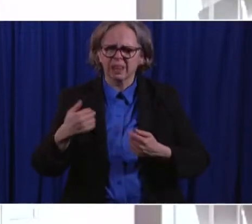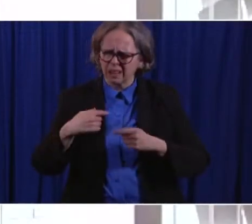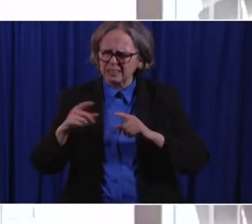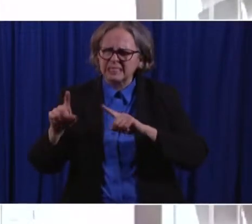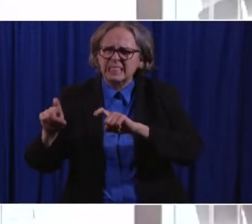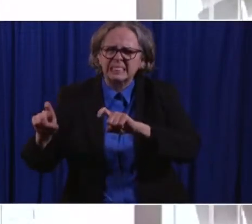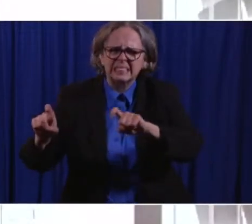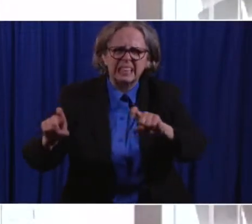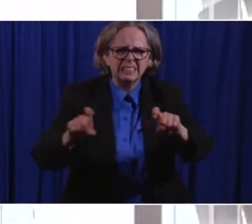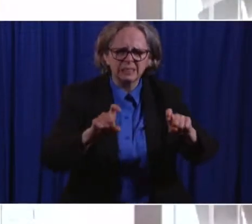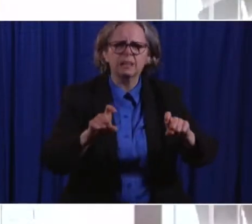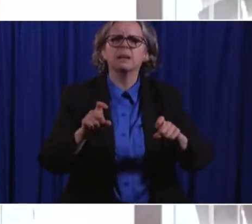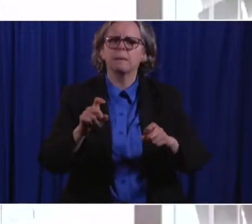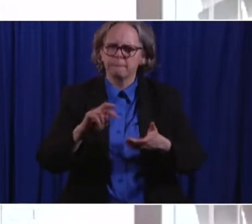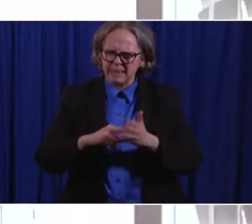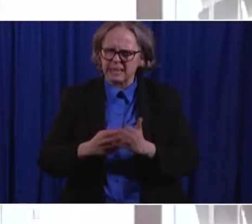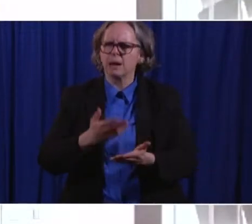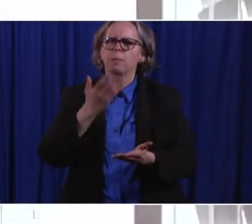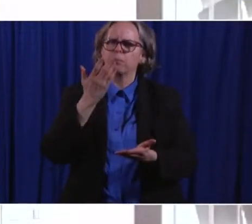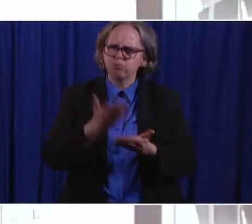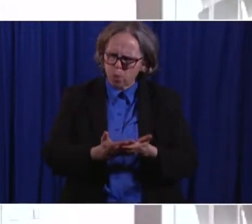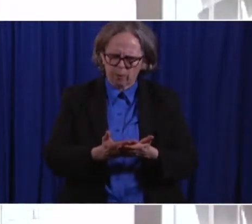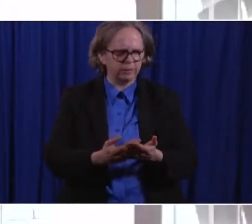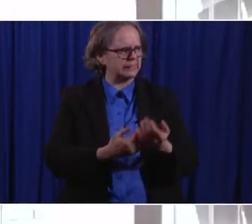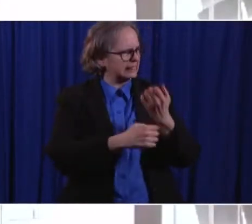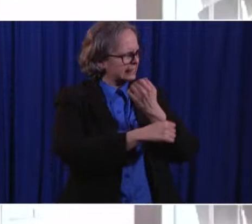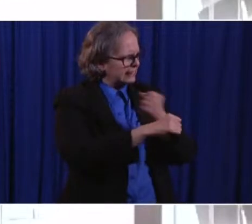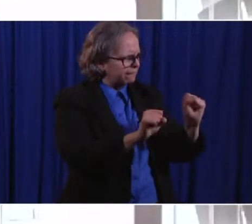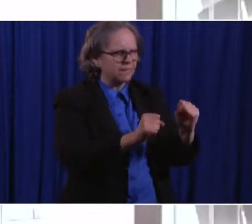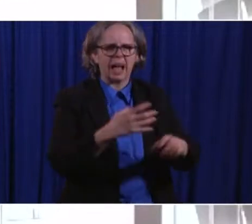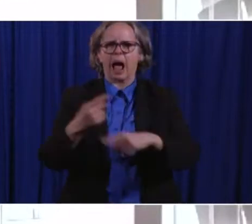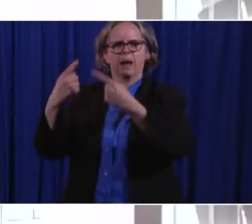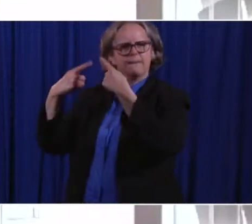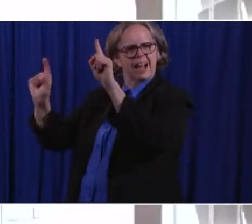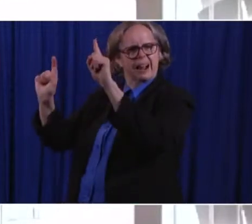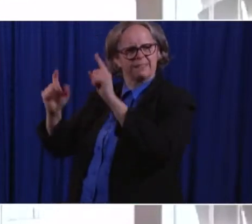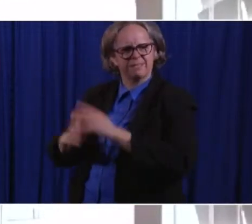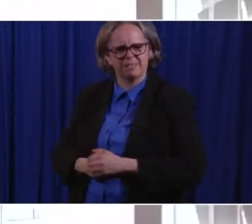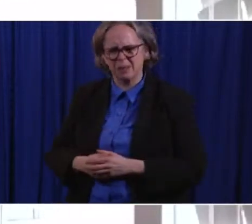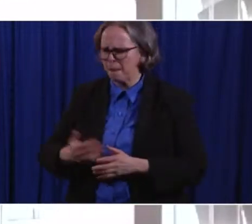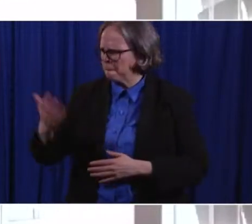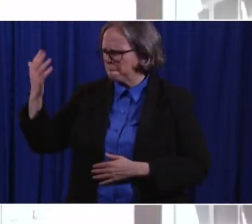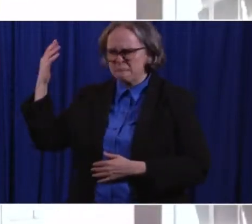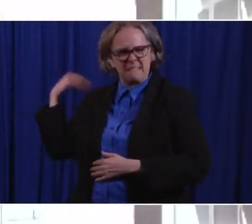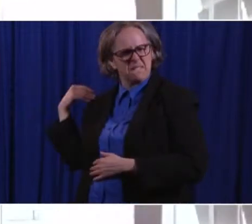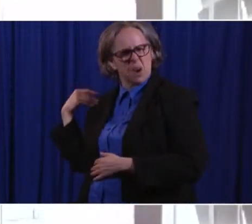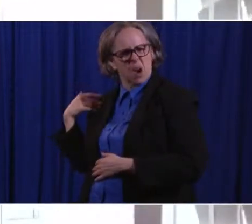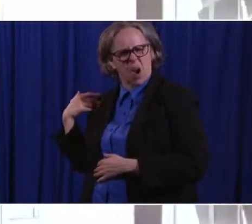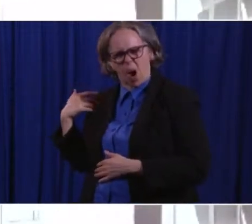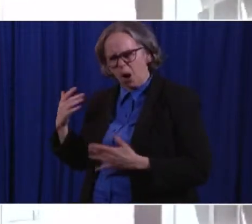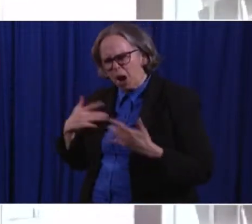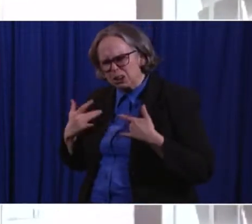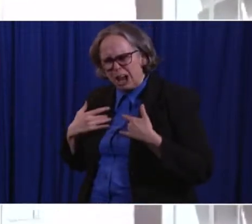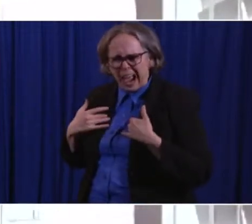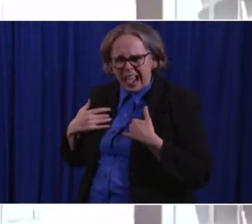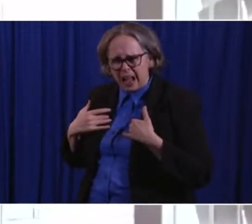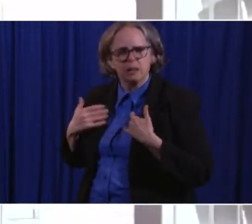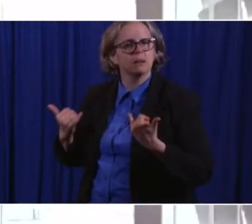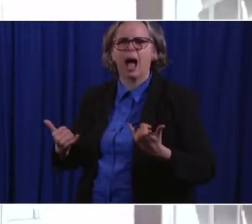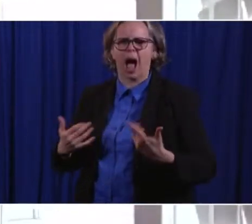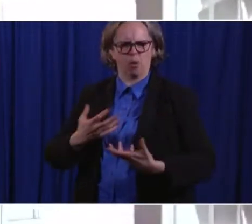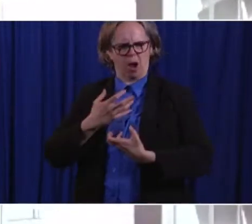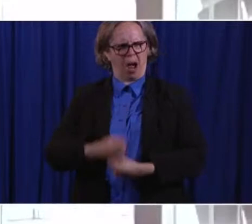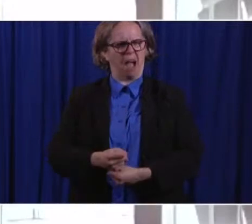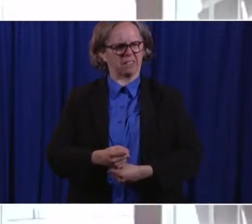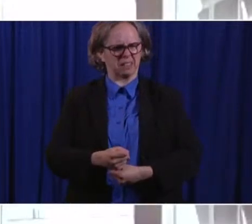we had reasonable concerns regarding is no longer a substantial concern. And that is that perhaps B117